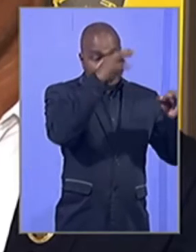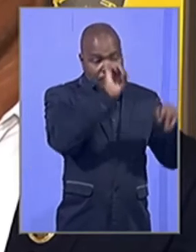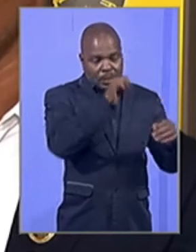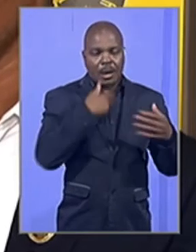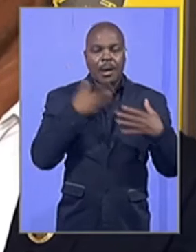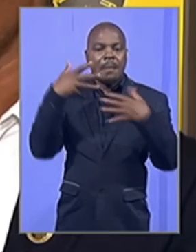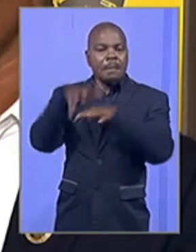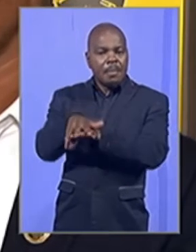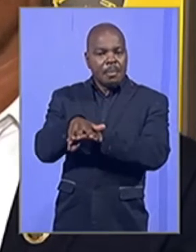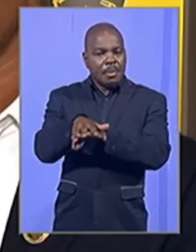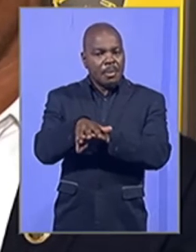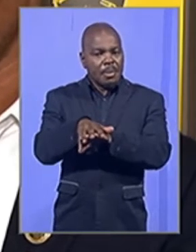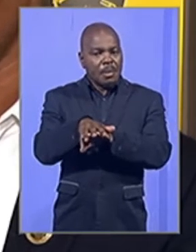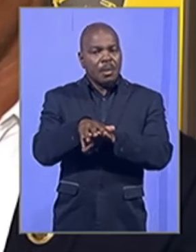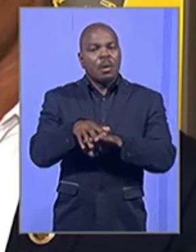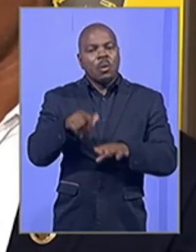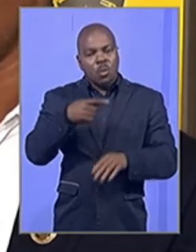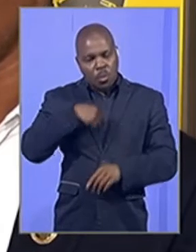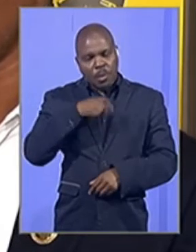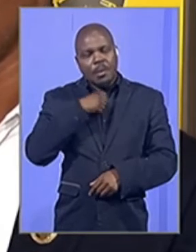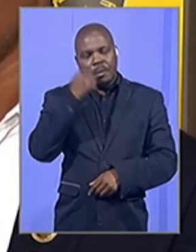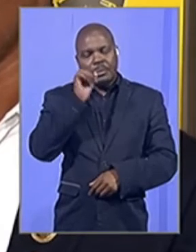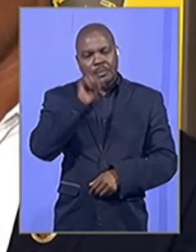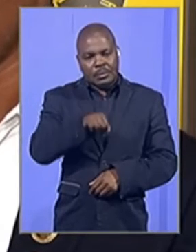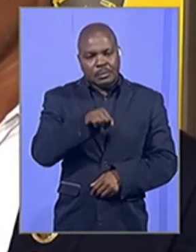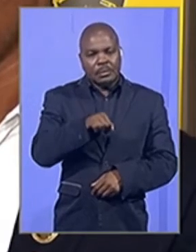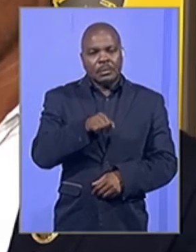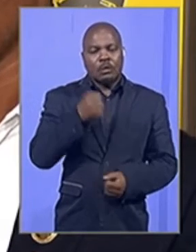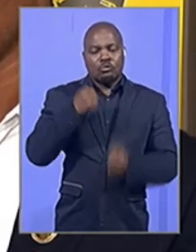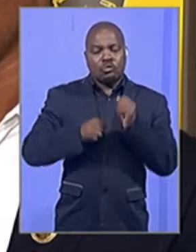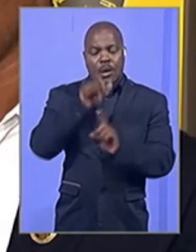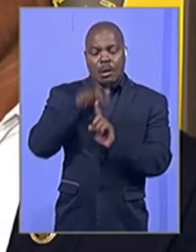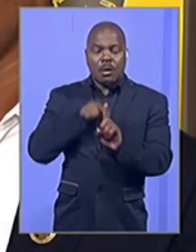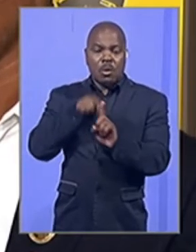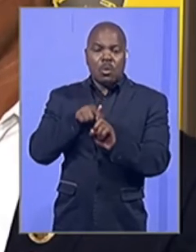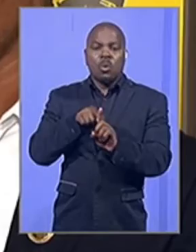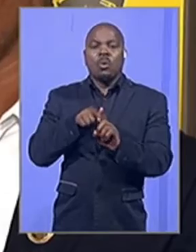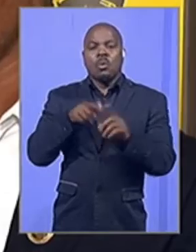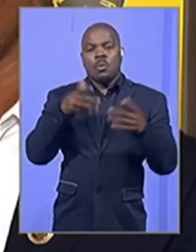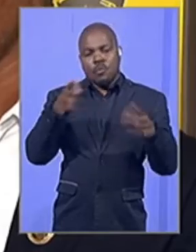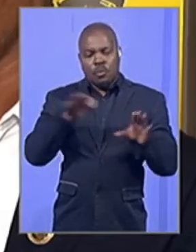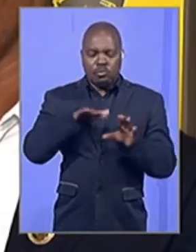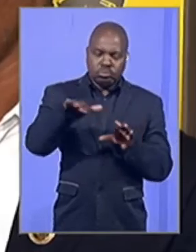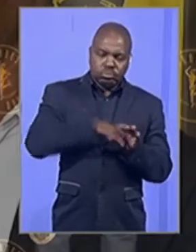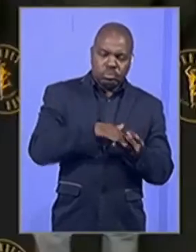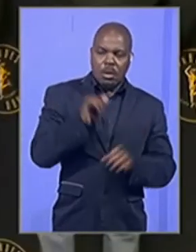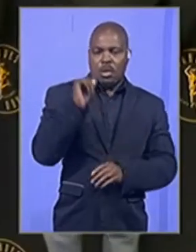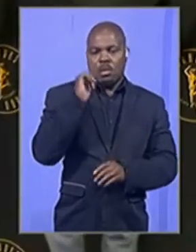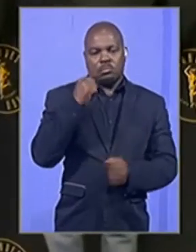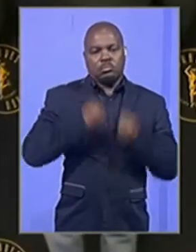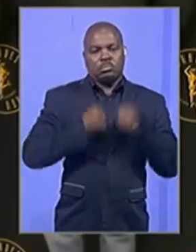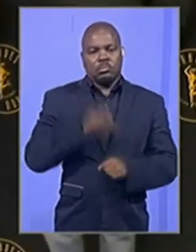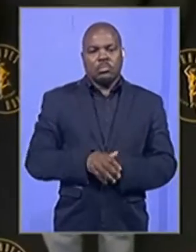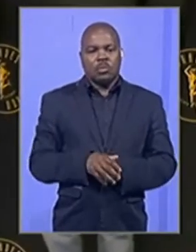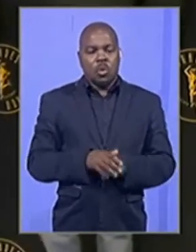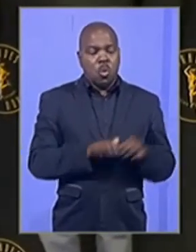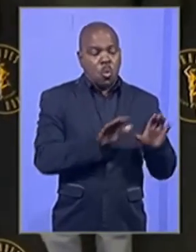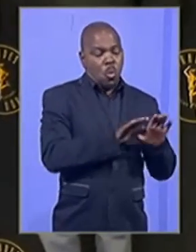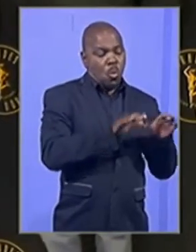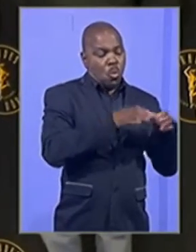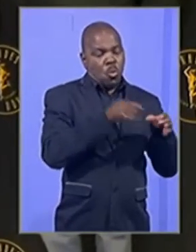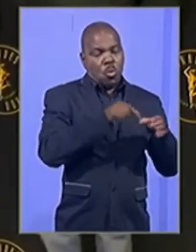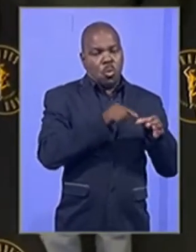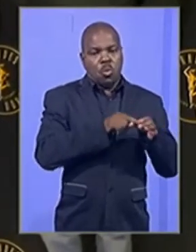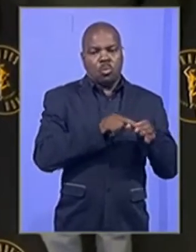of the court, and you will appreciate that the runner in question participated yesterday. Mokgatlo ha o ya ikemisetsa